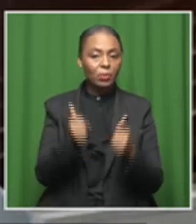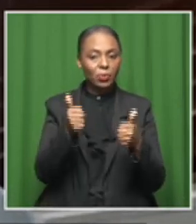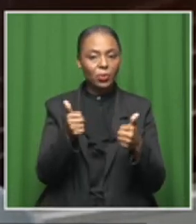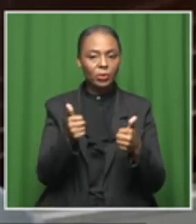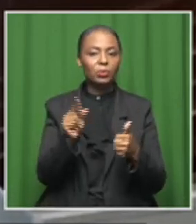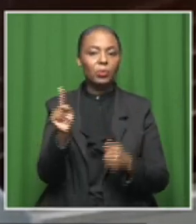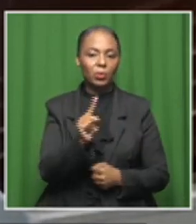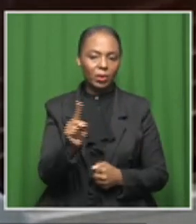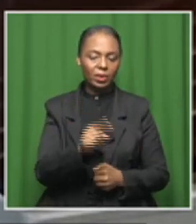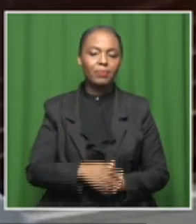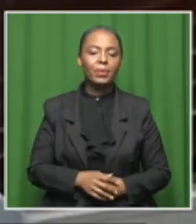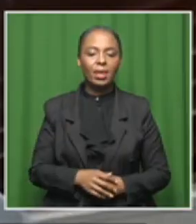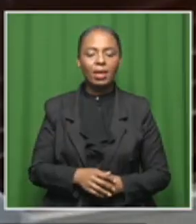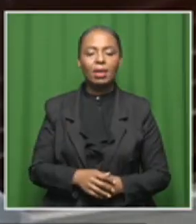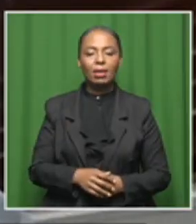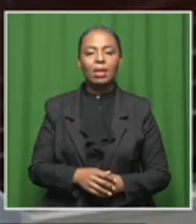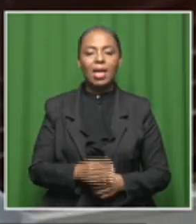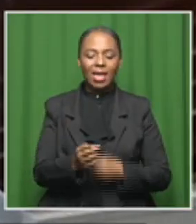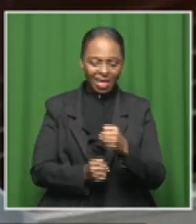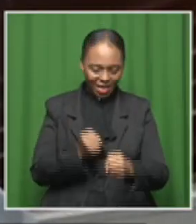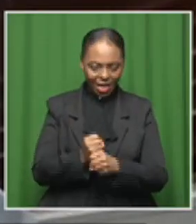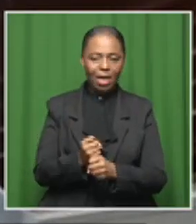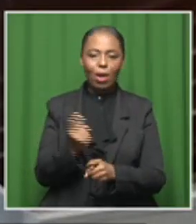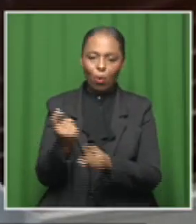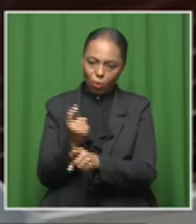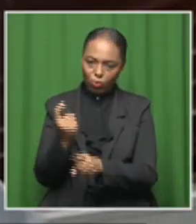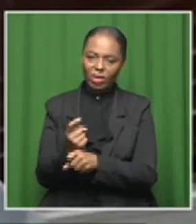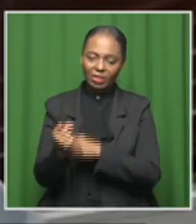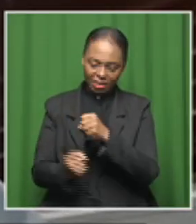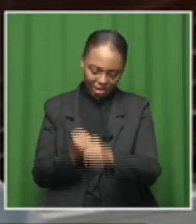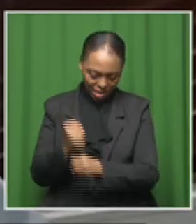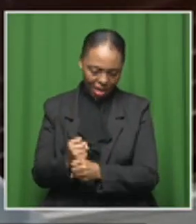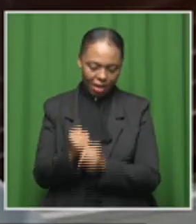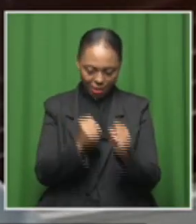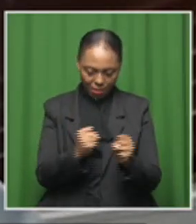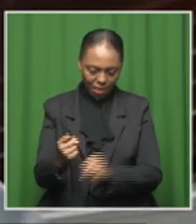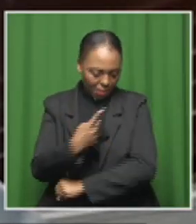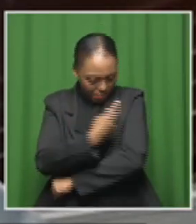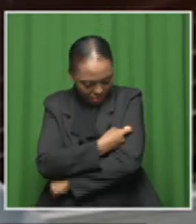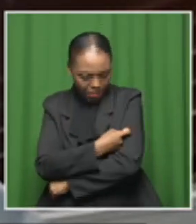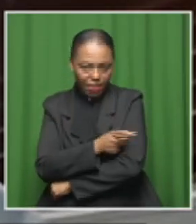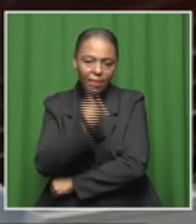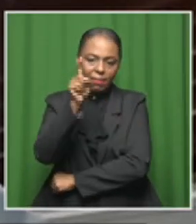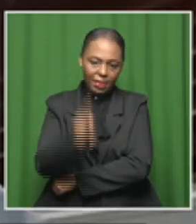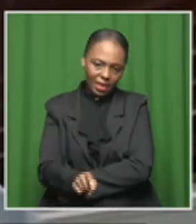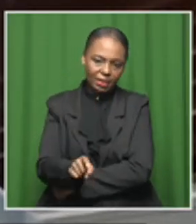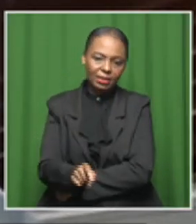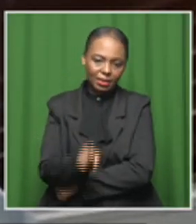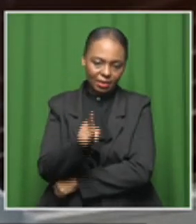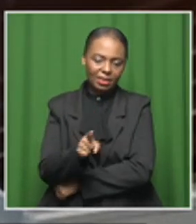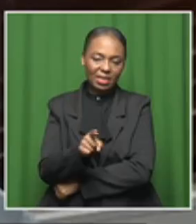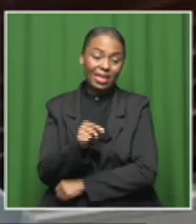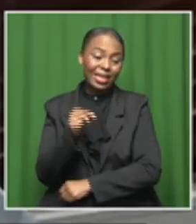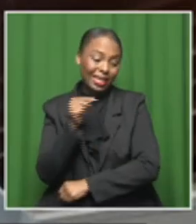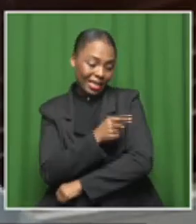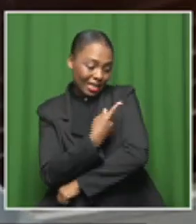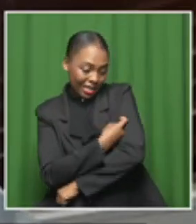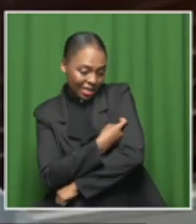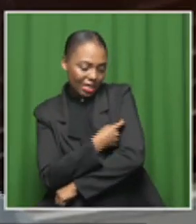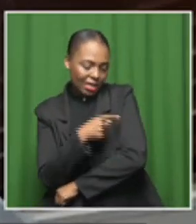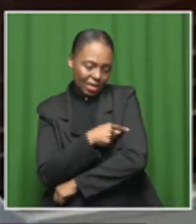And yes, may need to be repeated each year, but it's what we have. It's part of our armamentarium as clinicians, as